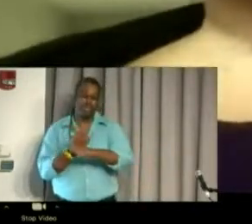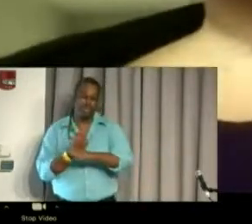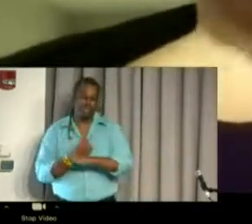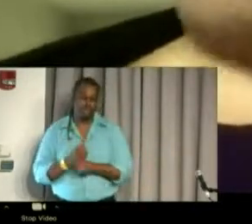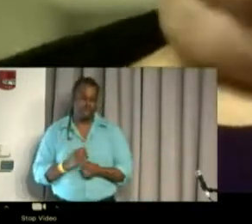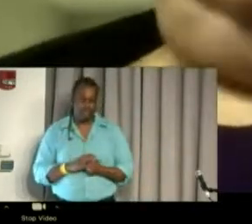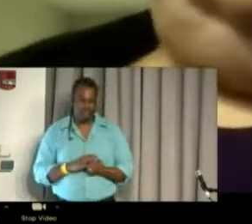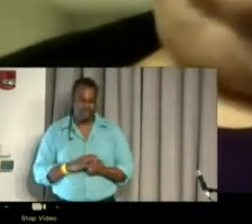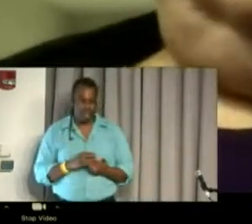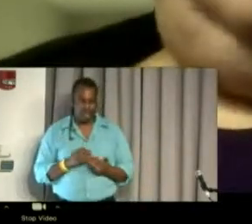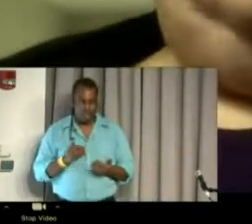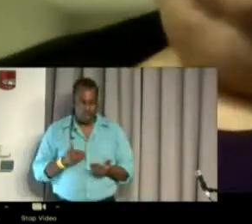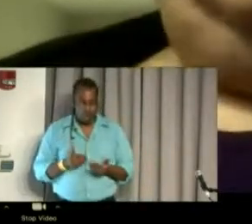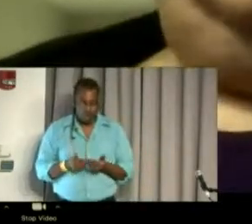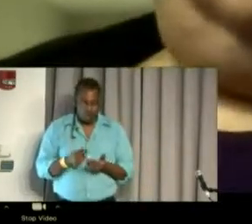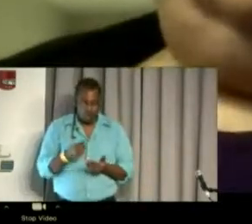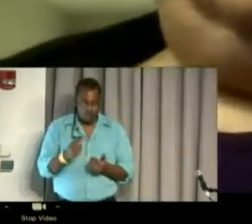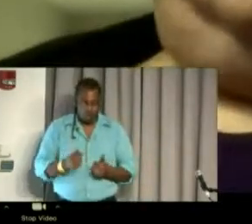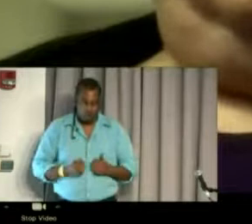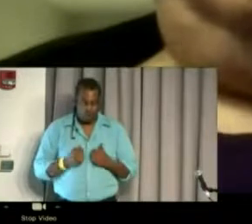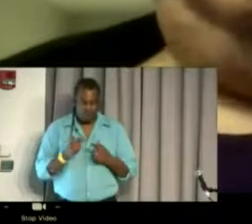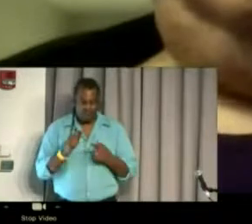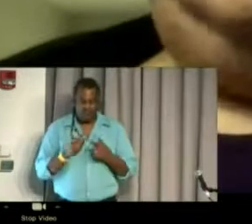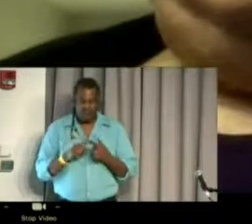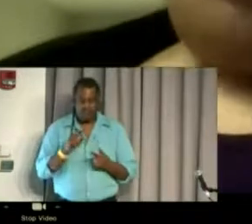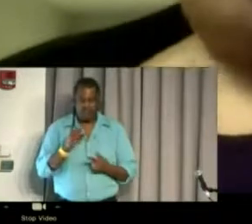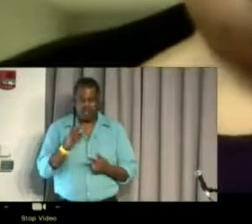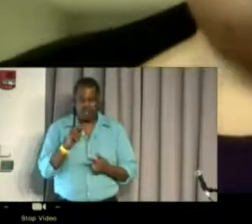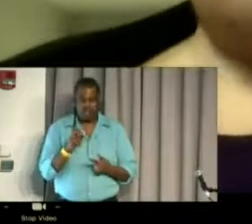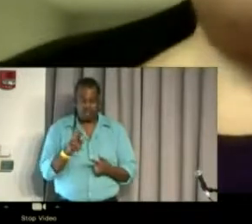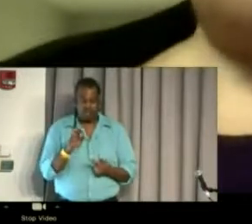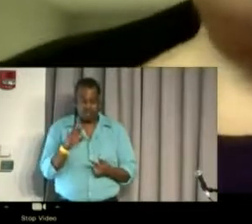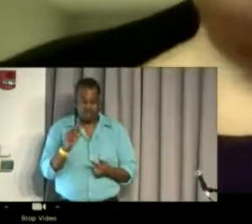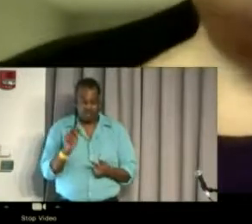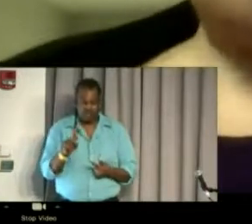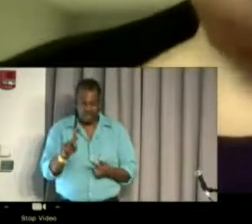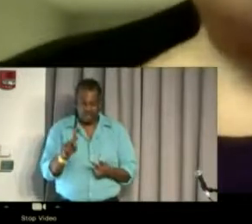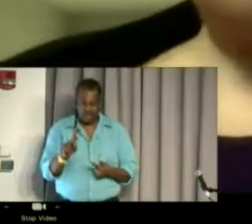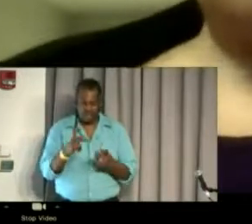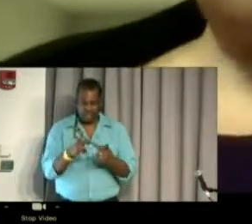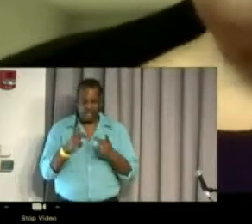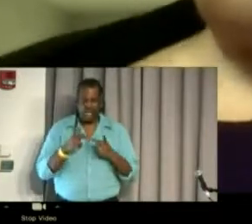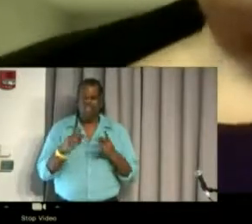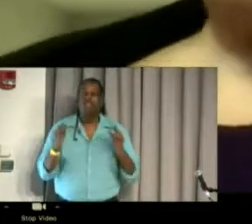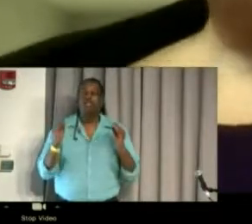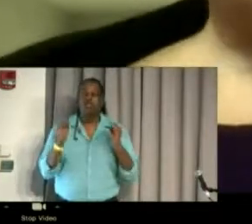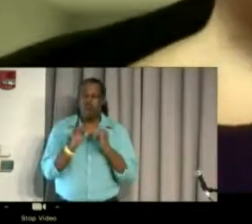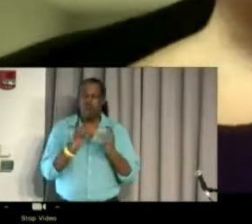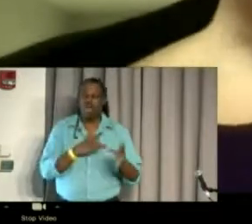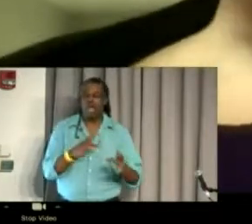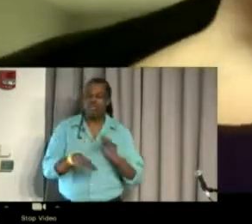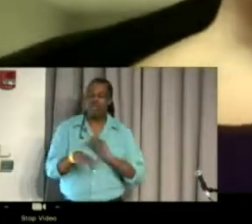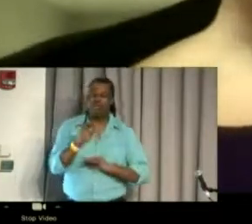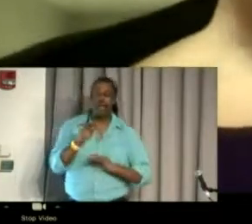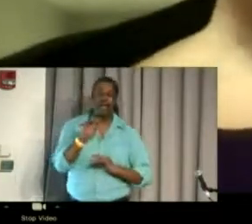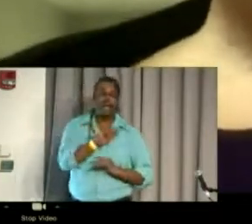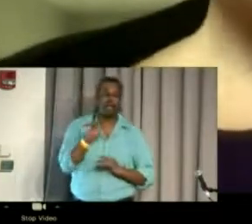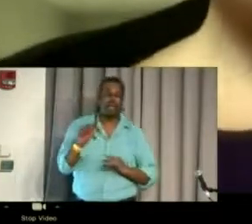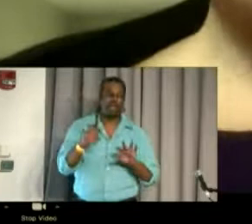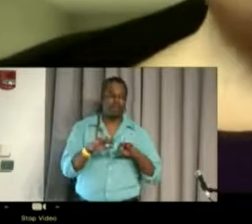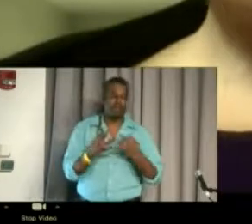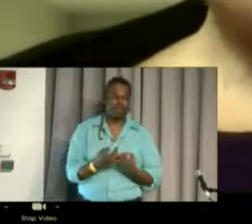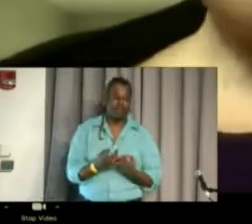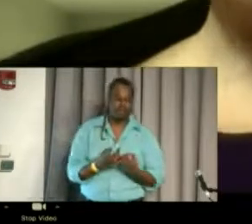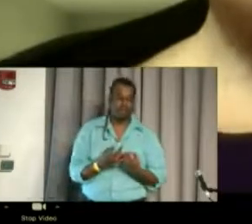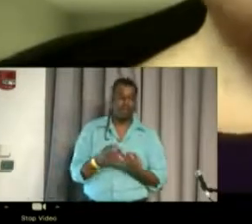the closer you are to a Superfund site, the more likely you will find African-American families. Superfund was the US